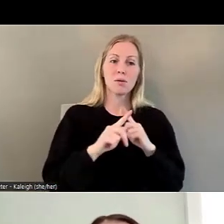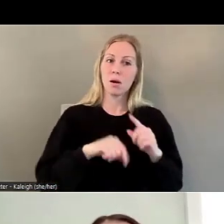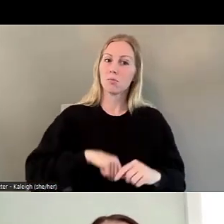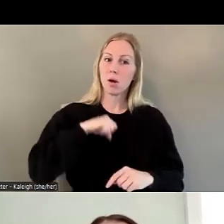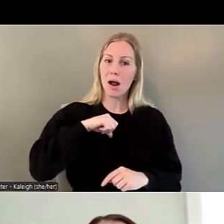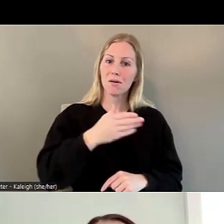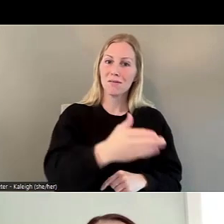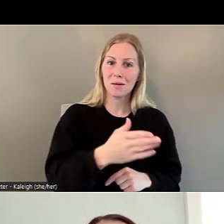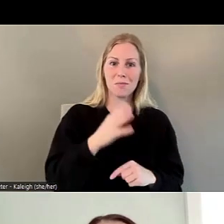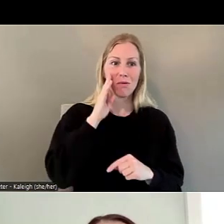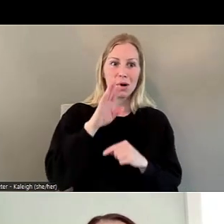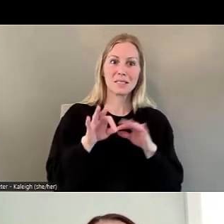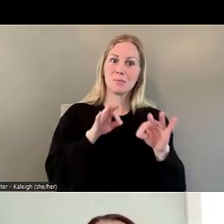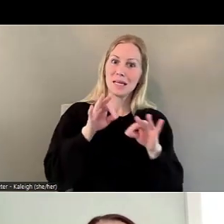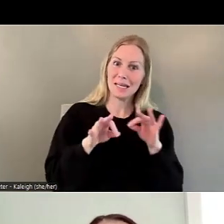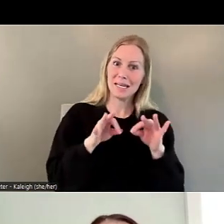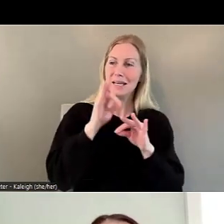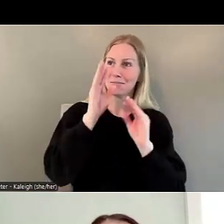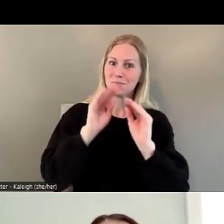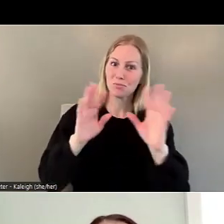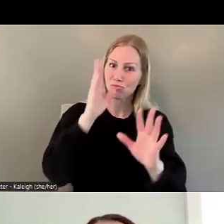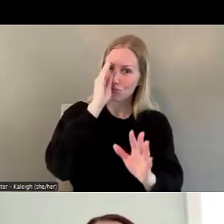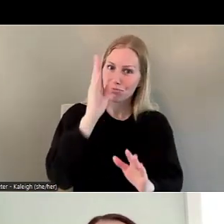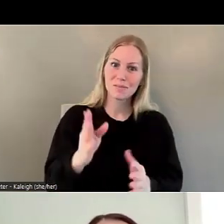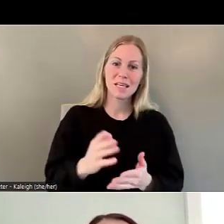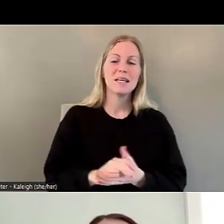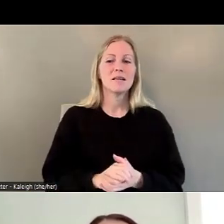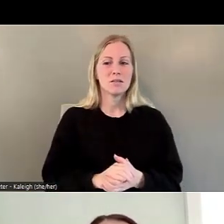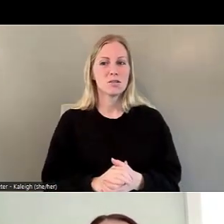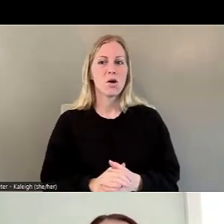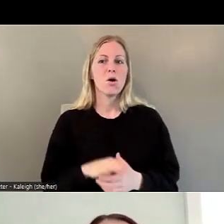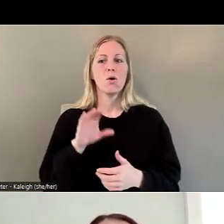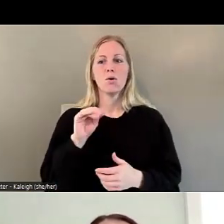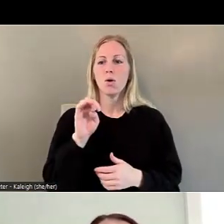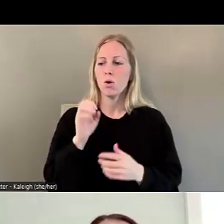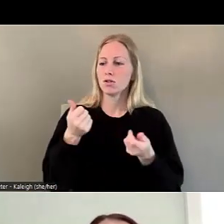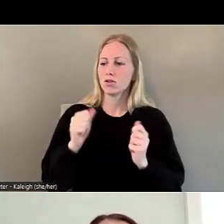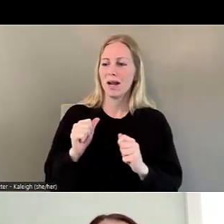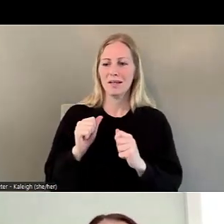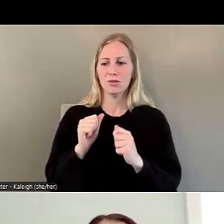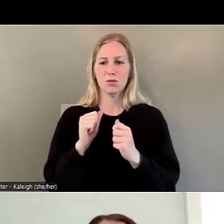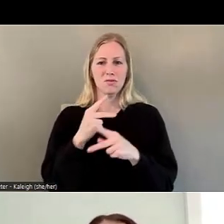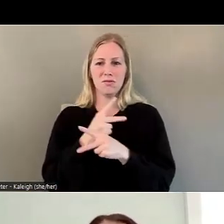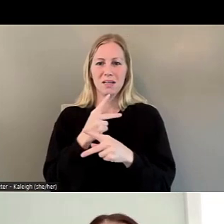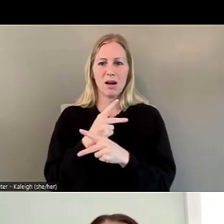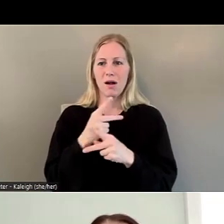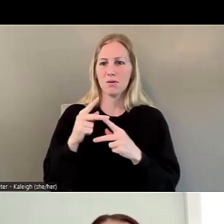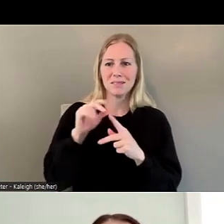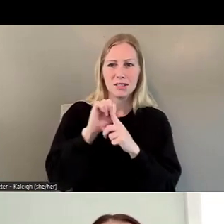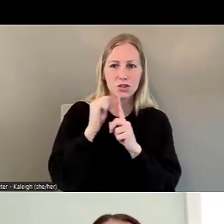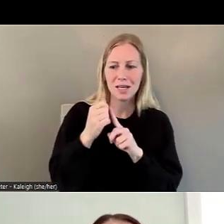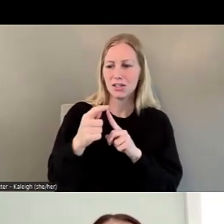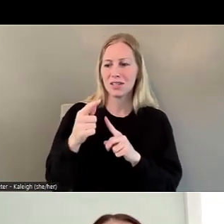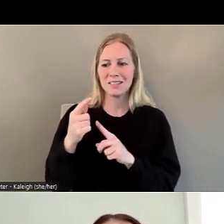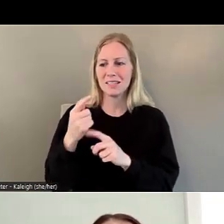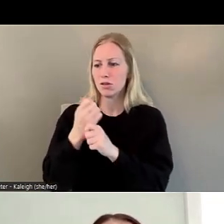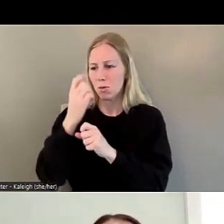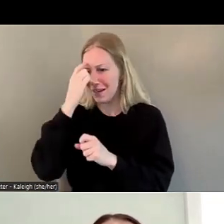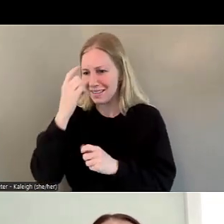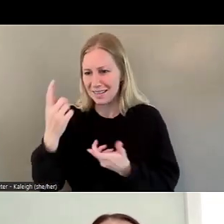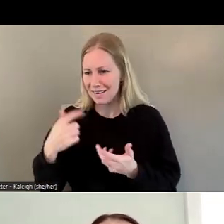I think Cole will always try to make sense out of a situation that doesn't make sense. It will always be with him. It's a part of him